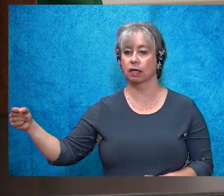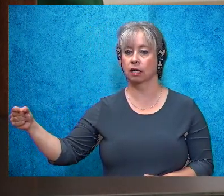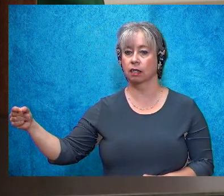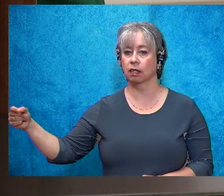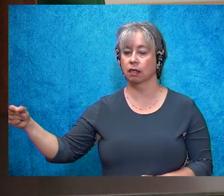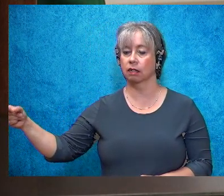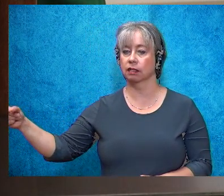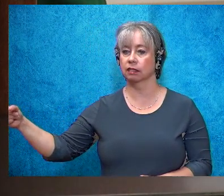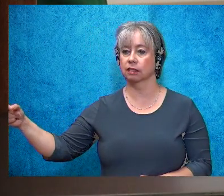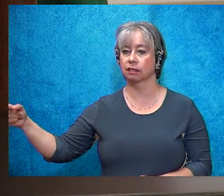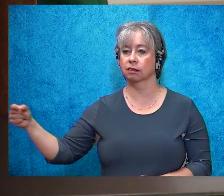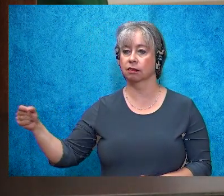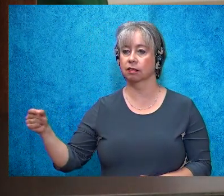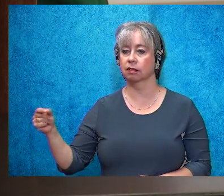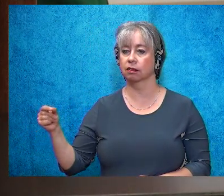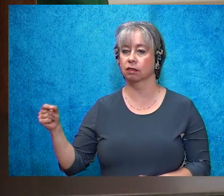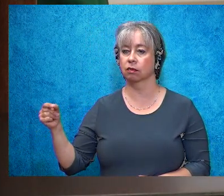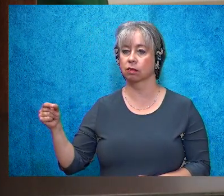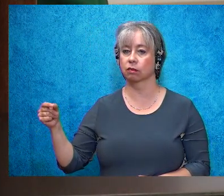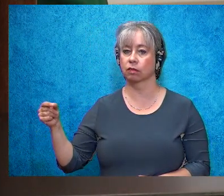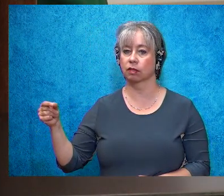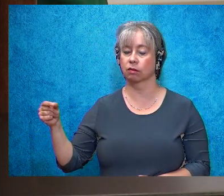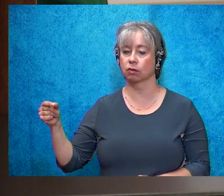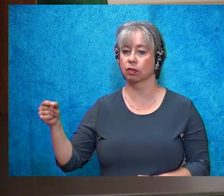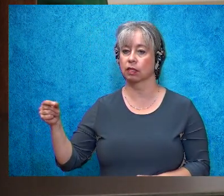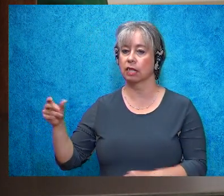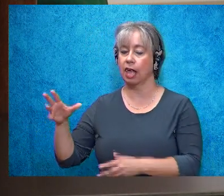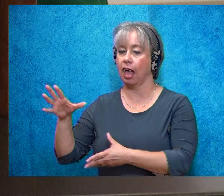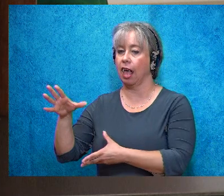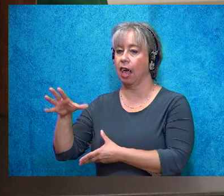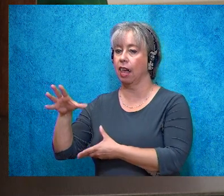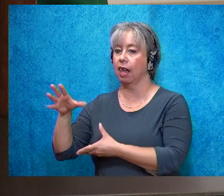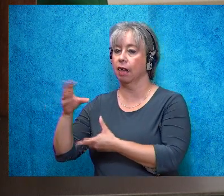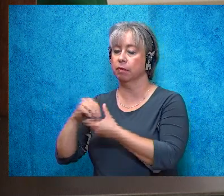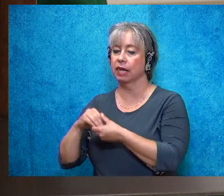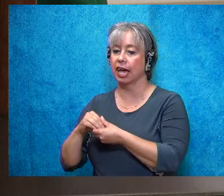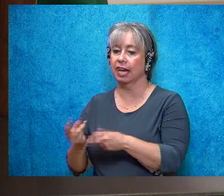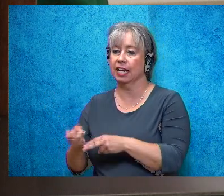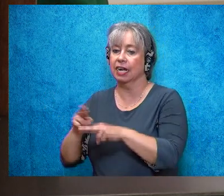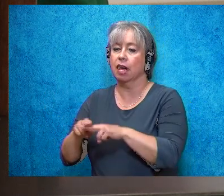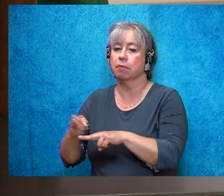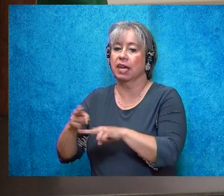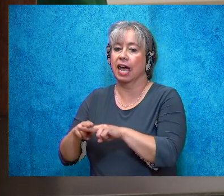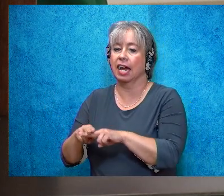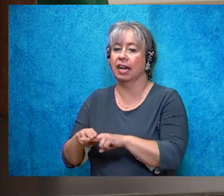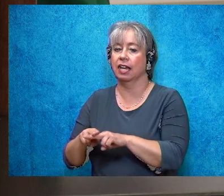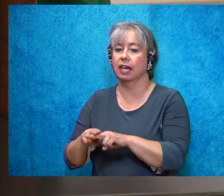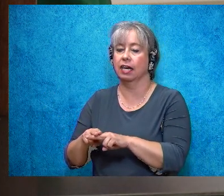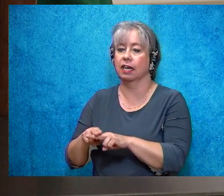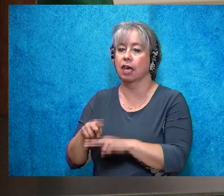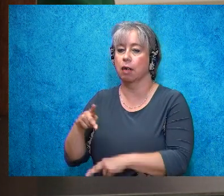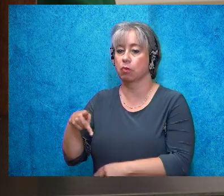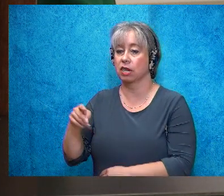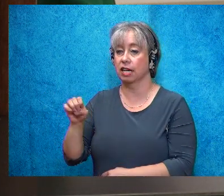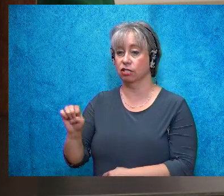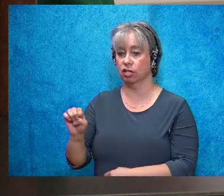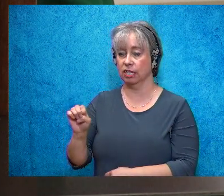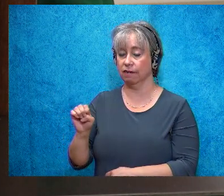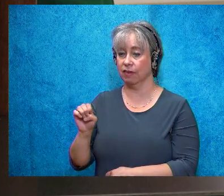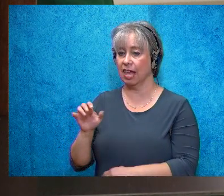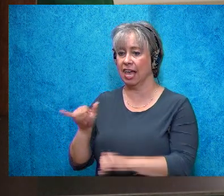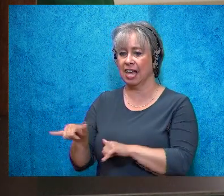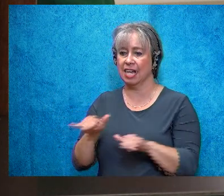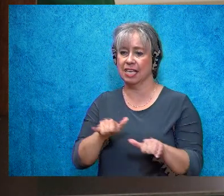against gravity, so I'm gaining some gravitational potential energy. And just like the rubber band has